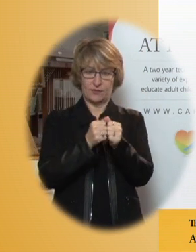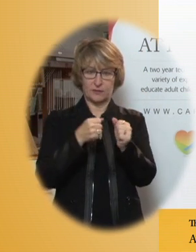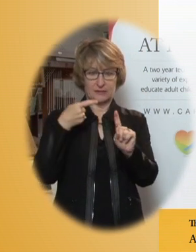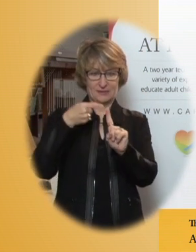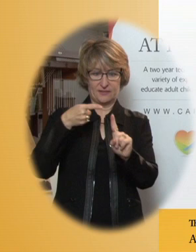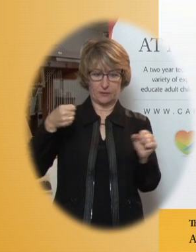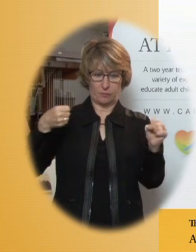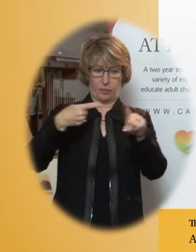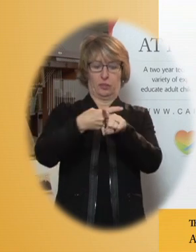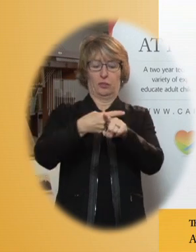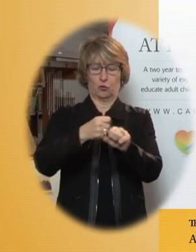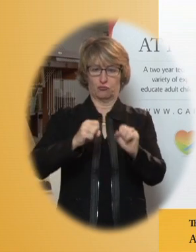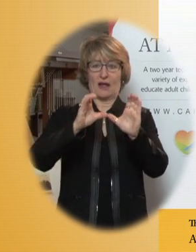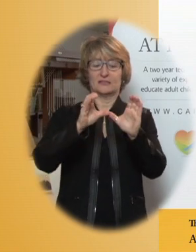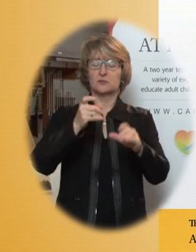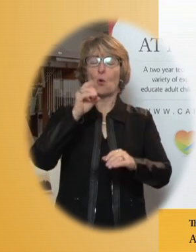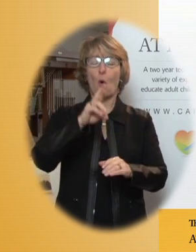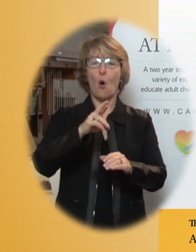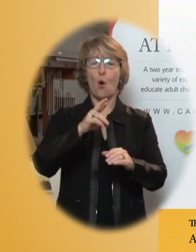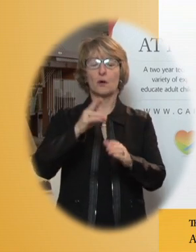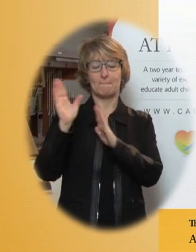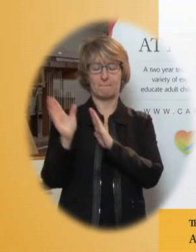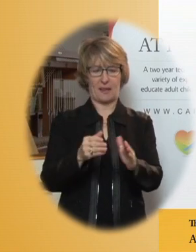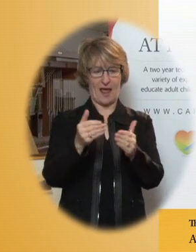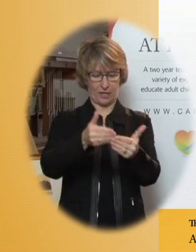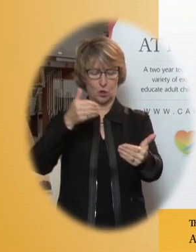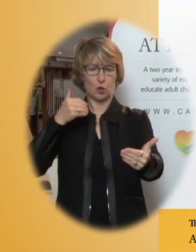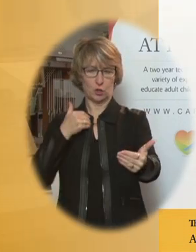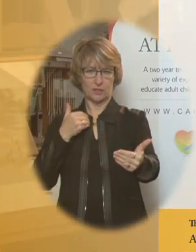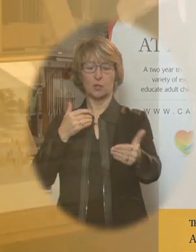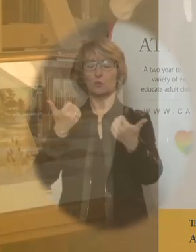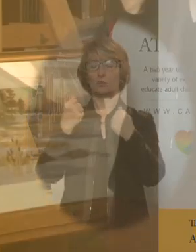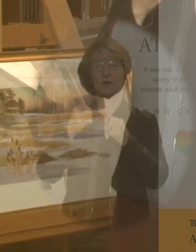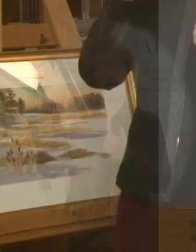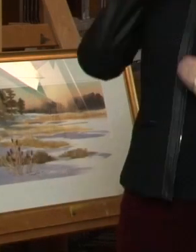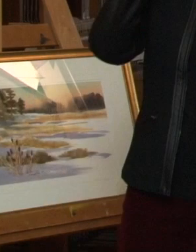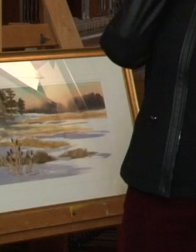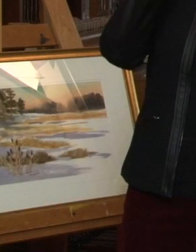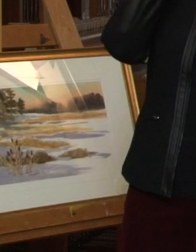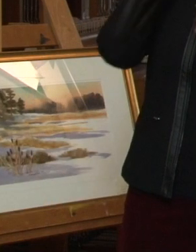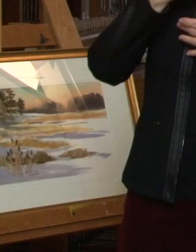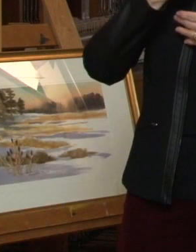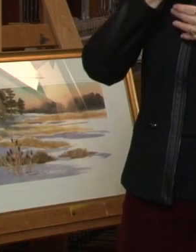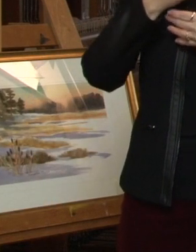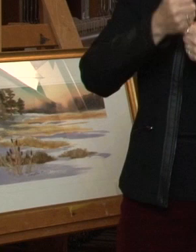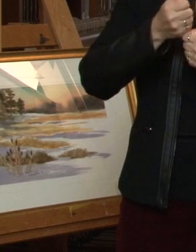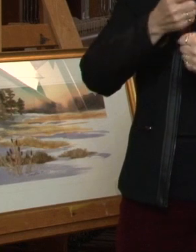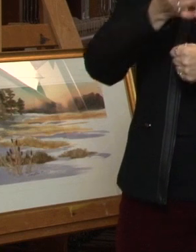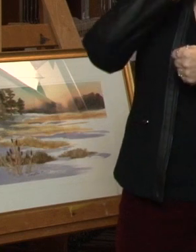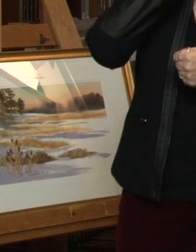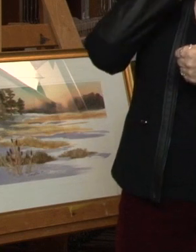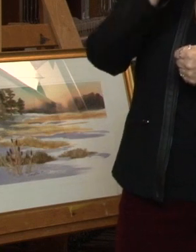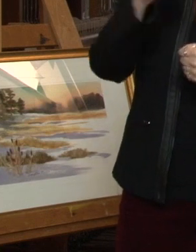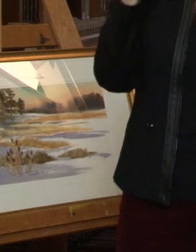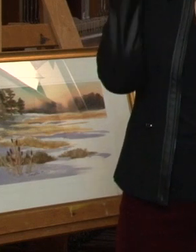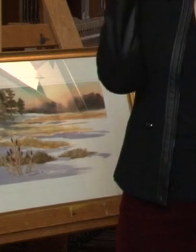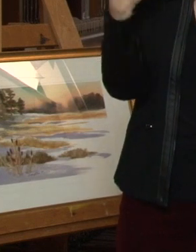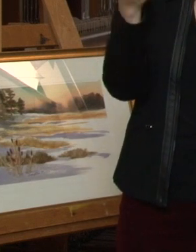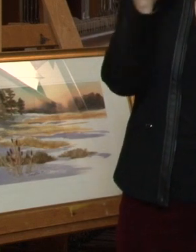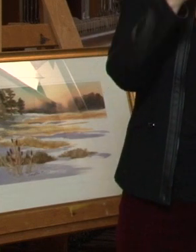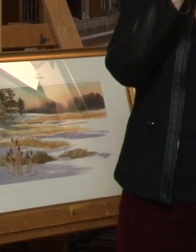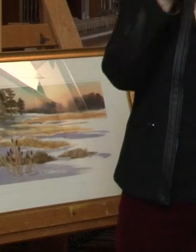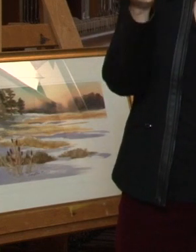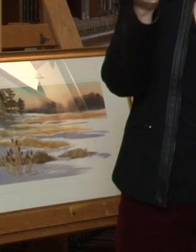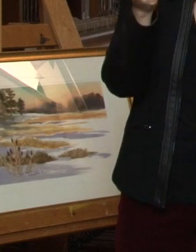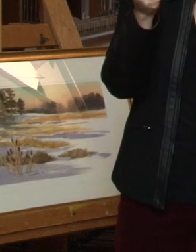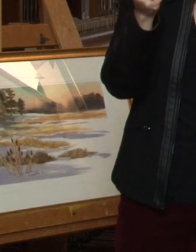knowledge, expertise, direction, trust, and solutions. So, and it's an